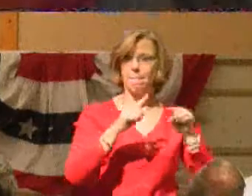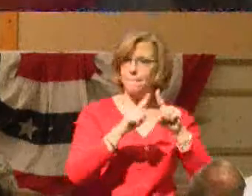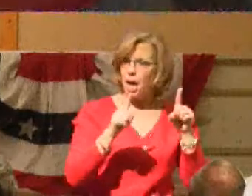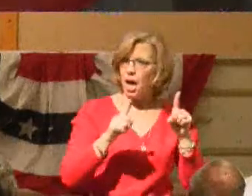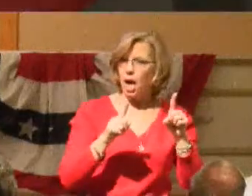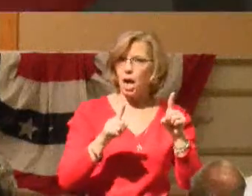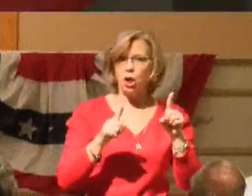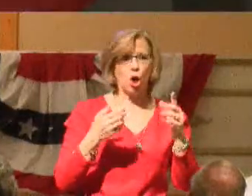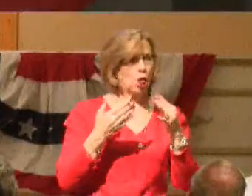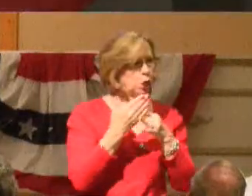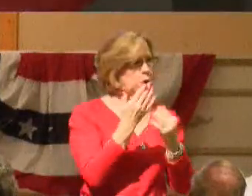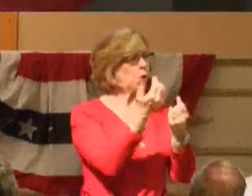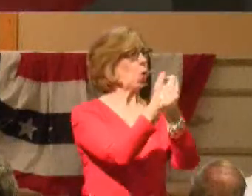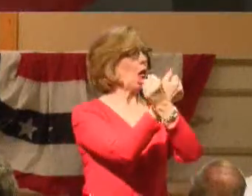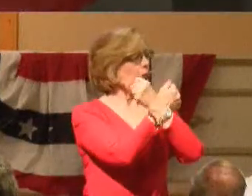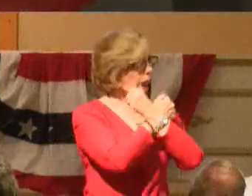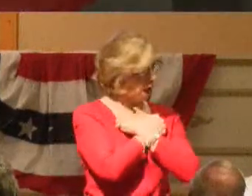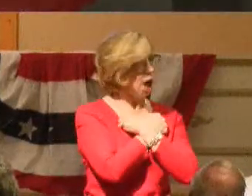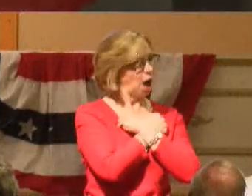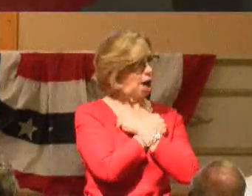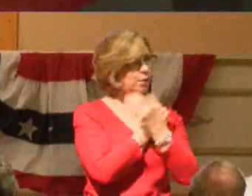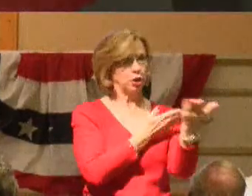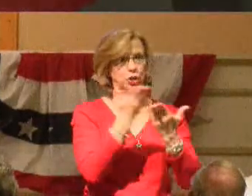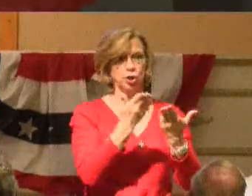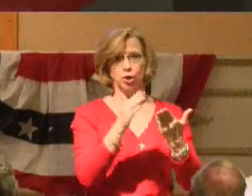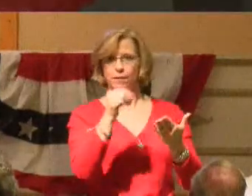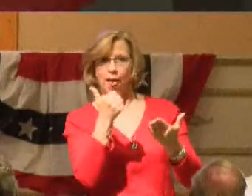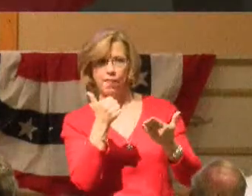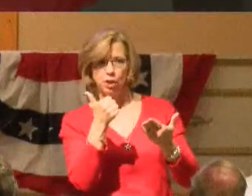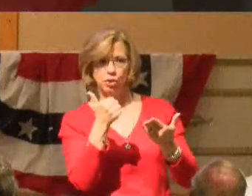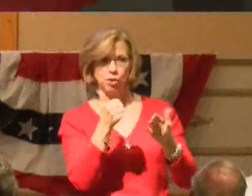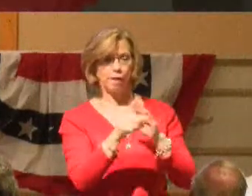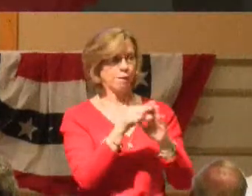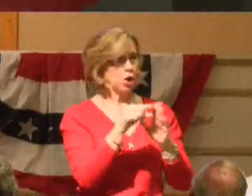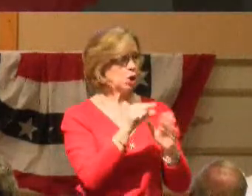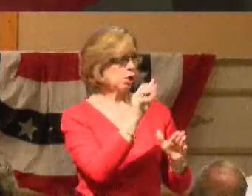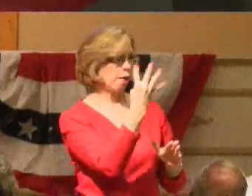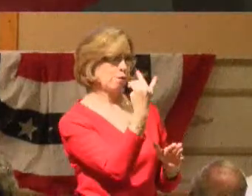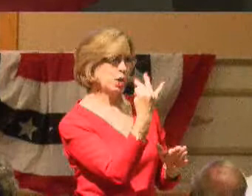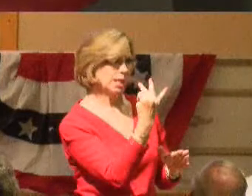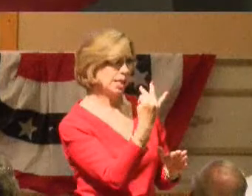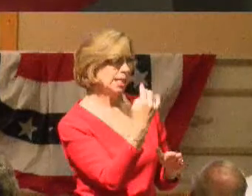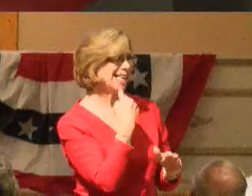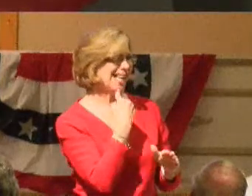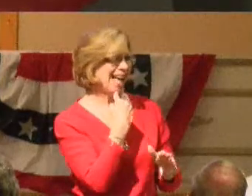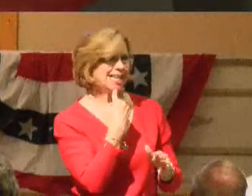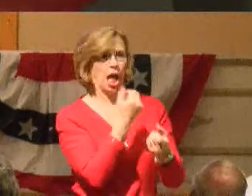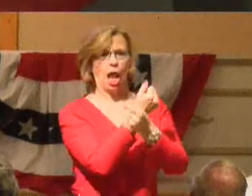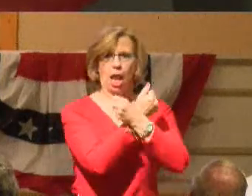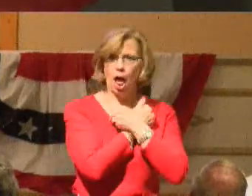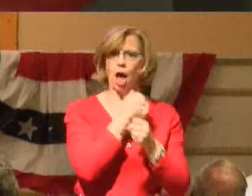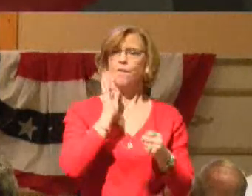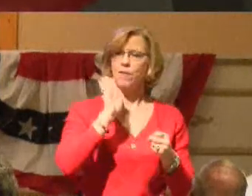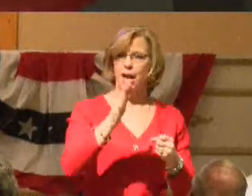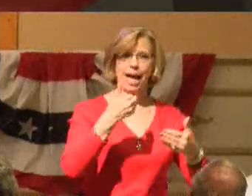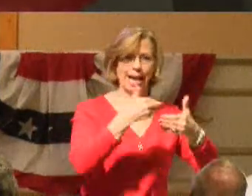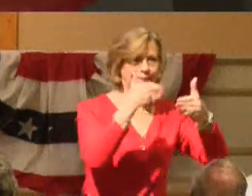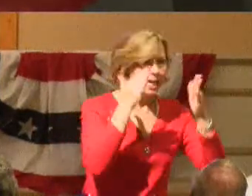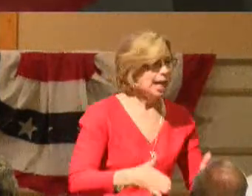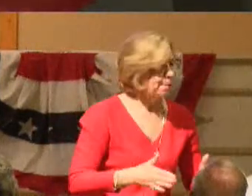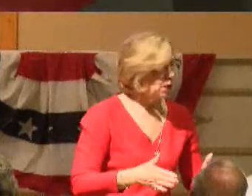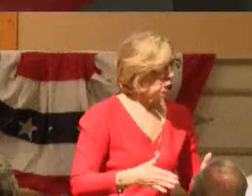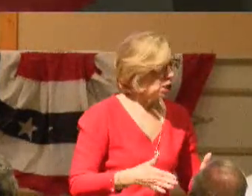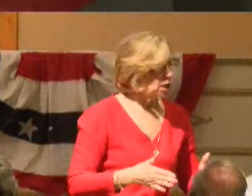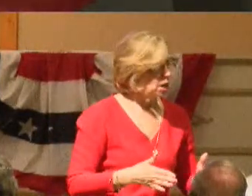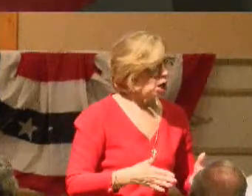by love serve one another. Look in verse 14. Thou shalt love thy neighbor. Look in verse 22. But the fruit of